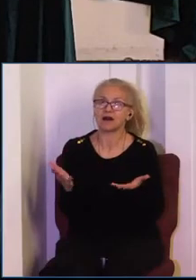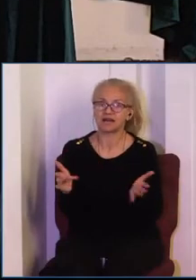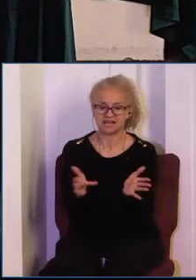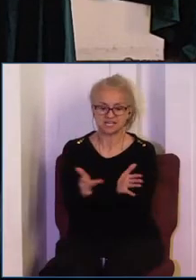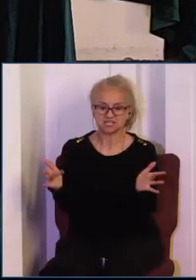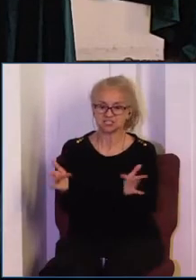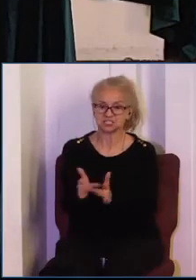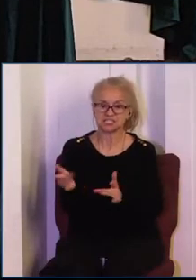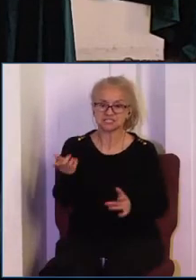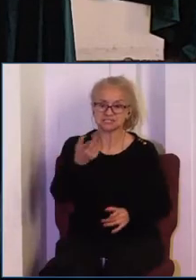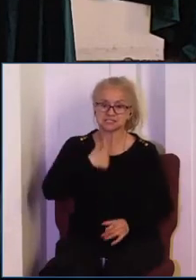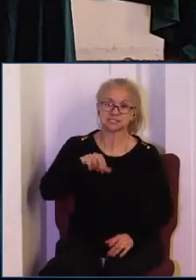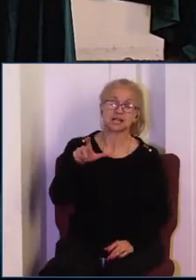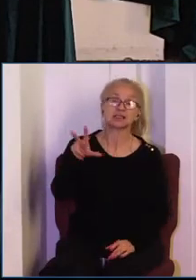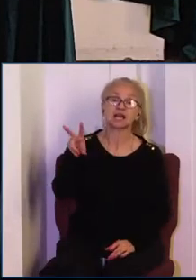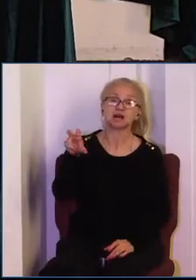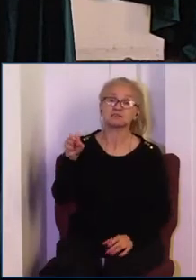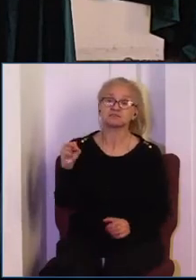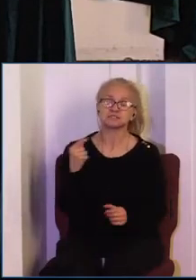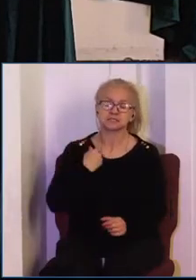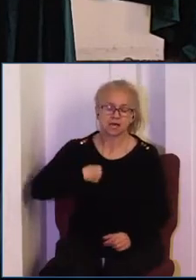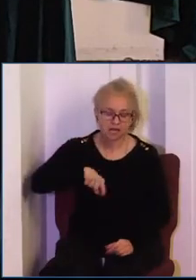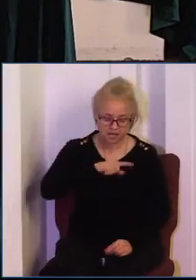loves us. Amen.